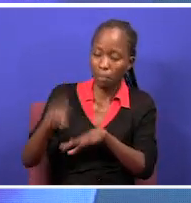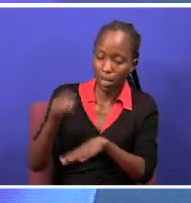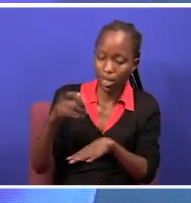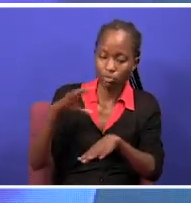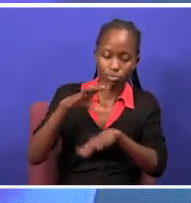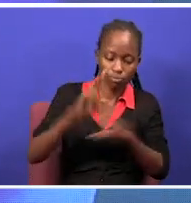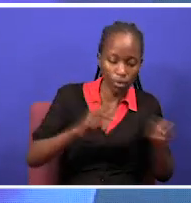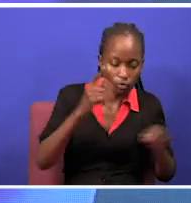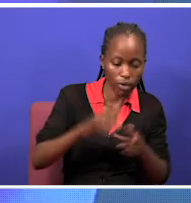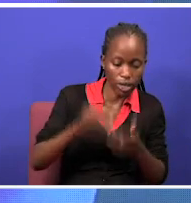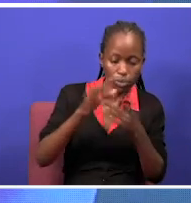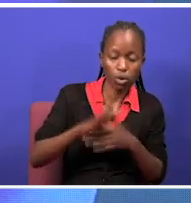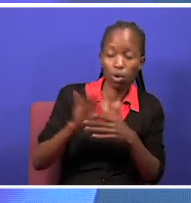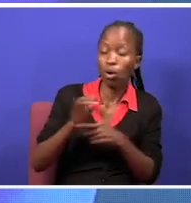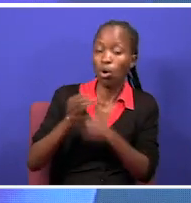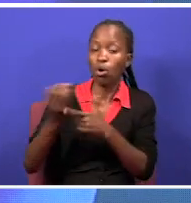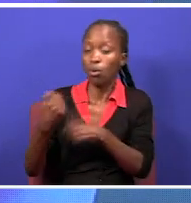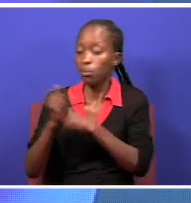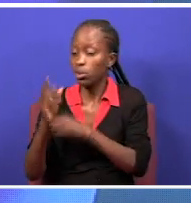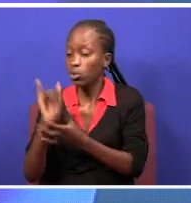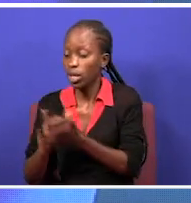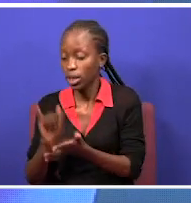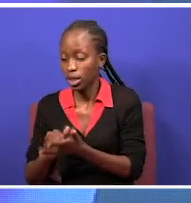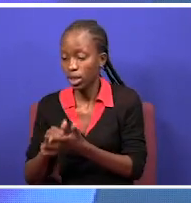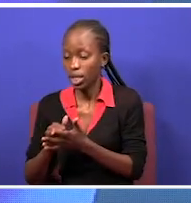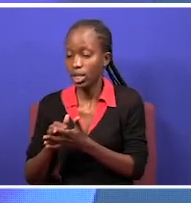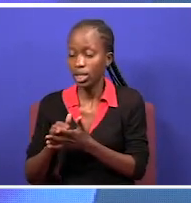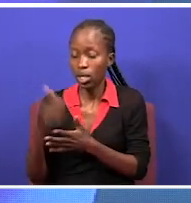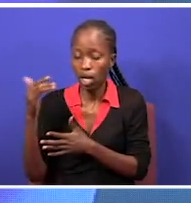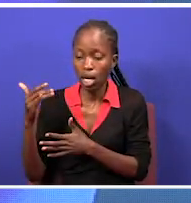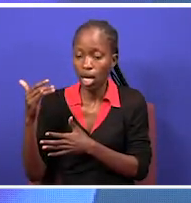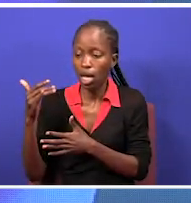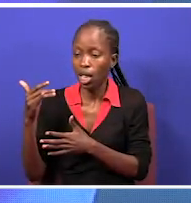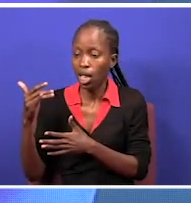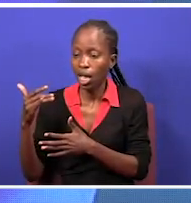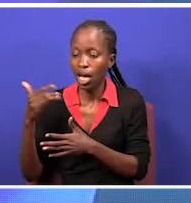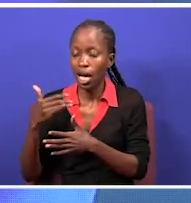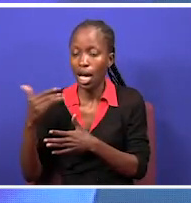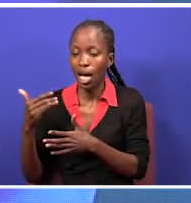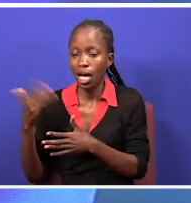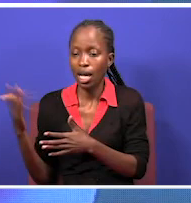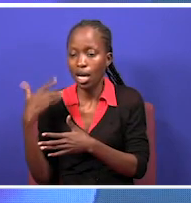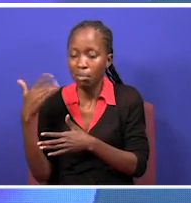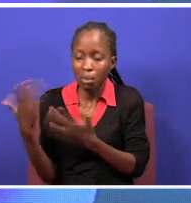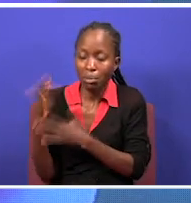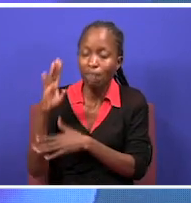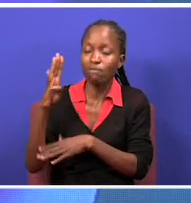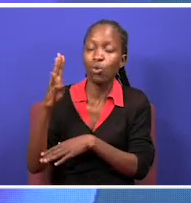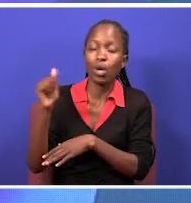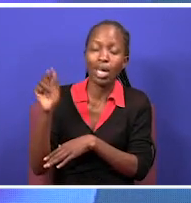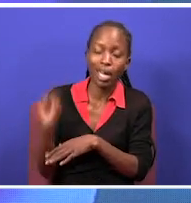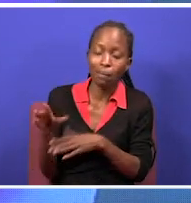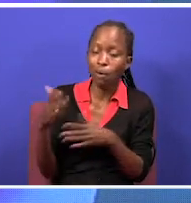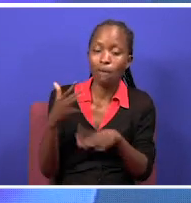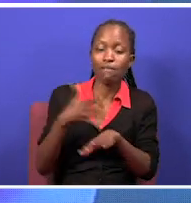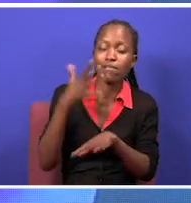have to make sure that we have it at 5 a.m. in the morning, the first watch at 4 a.m. in the morning? Where